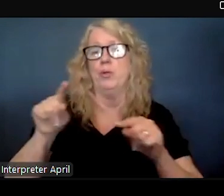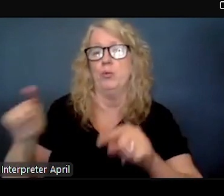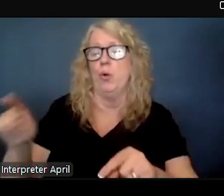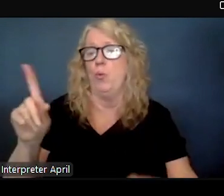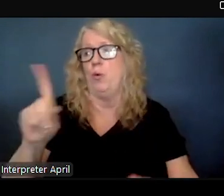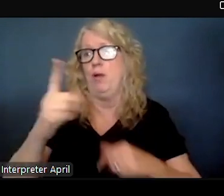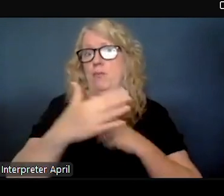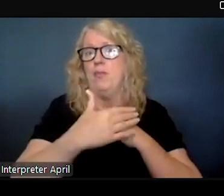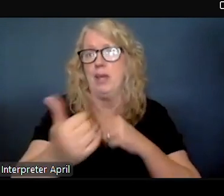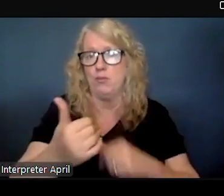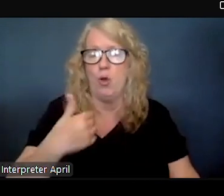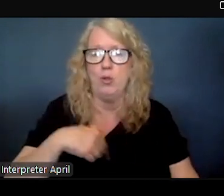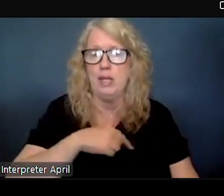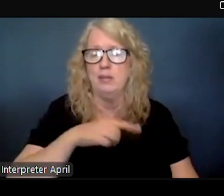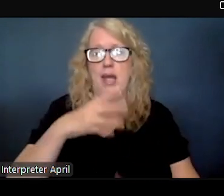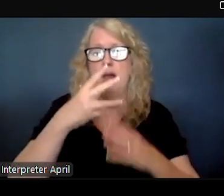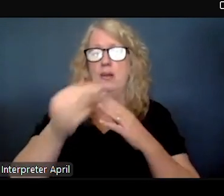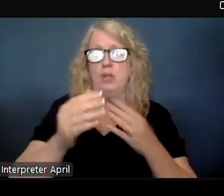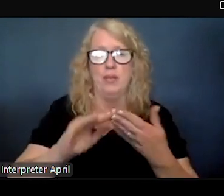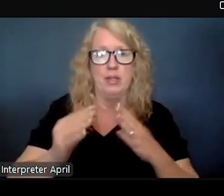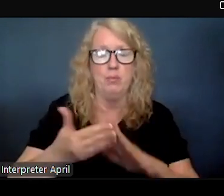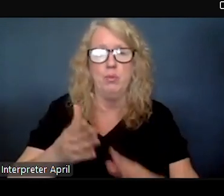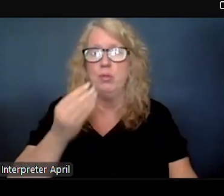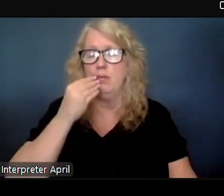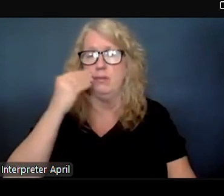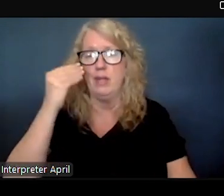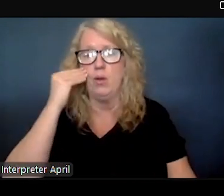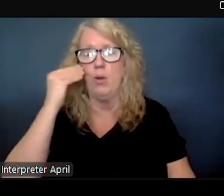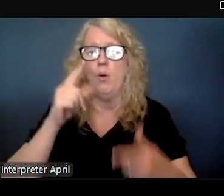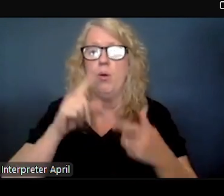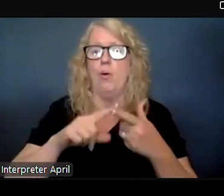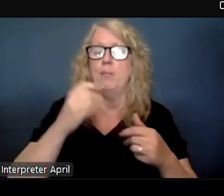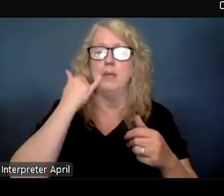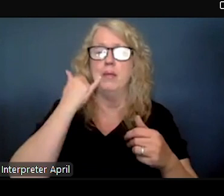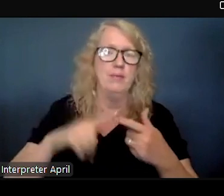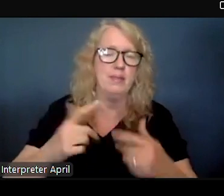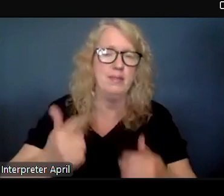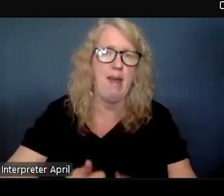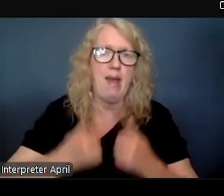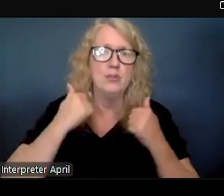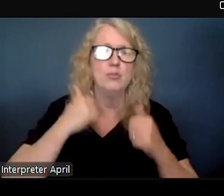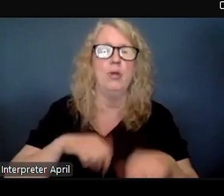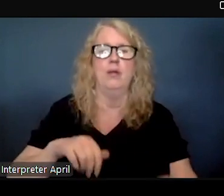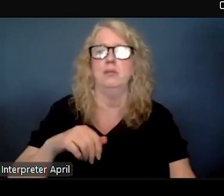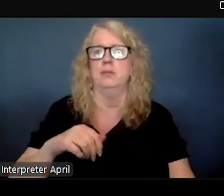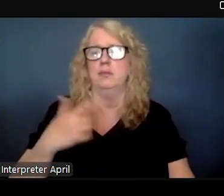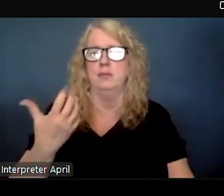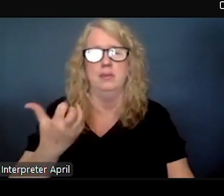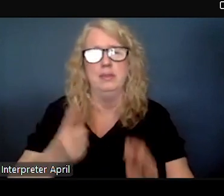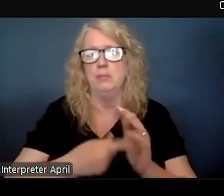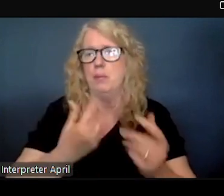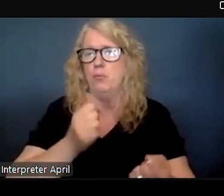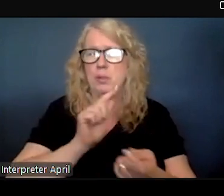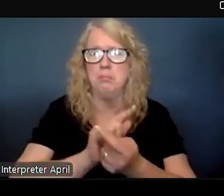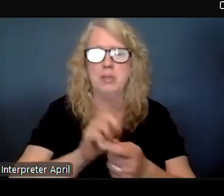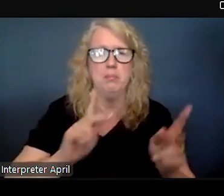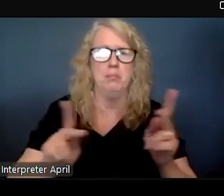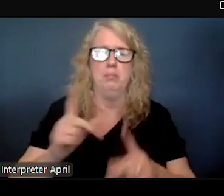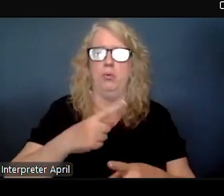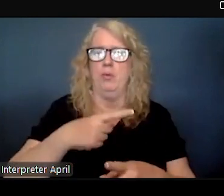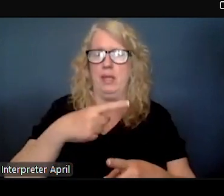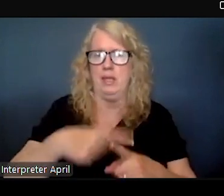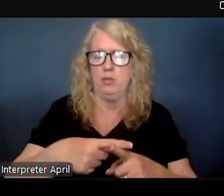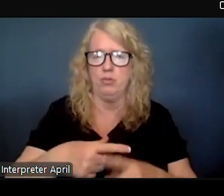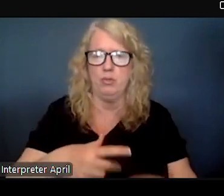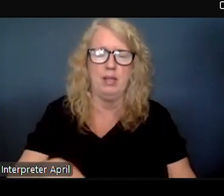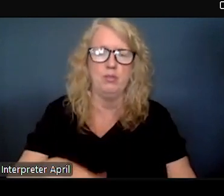call is, if out in the community, if it's a home, if it's just an address somewhere. Sometimes we meet people in an intersection. All